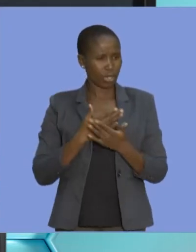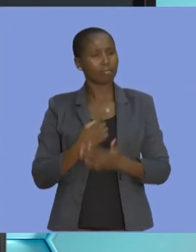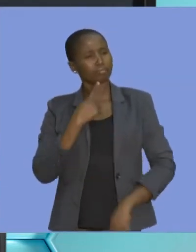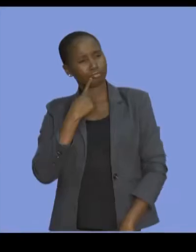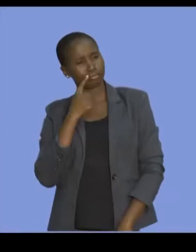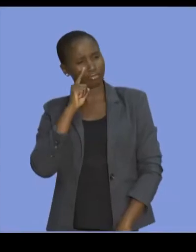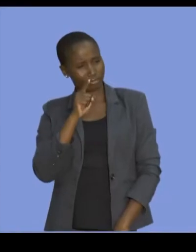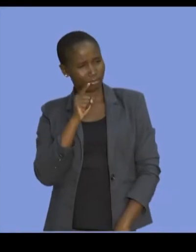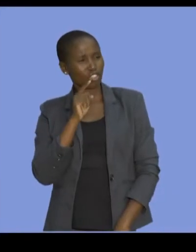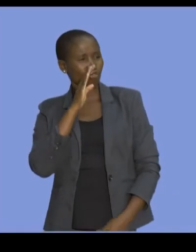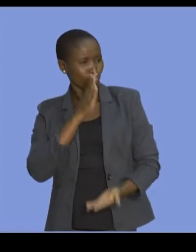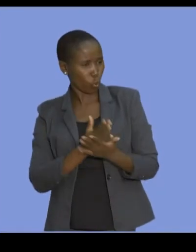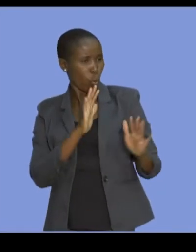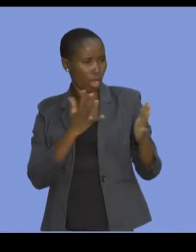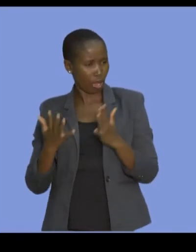mean.